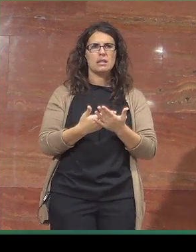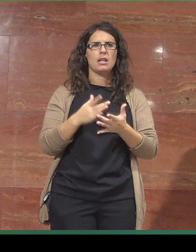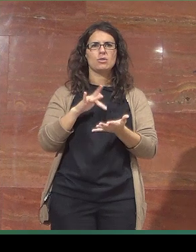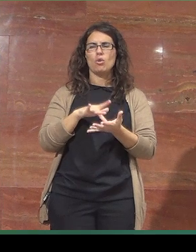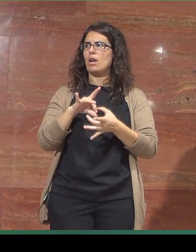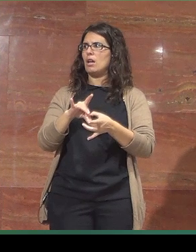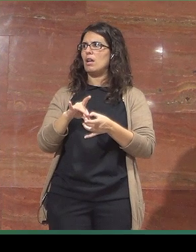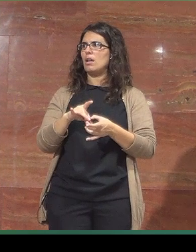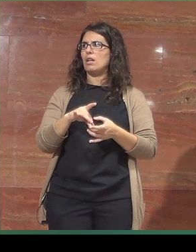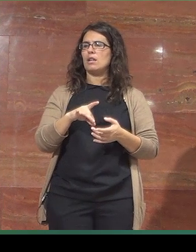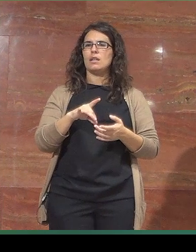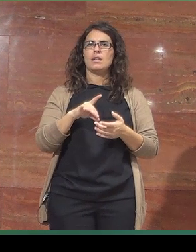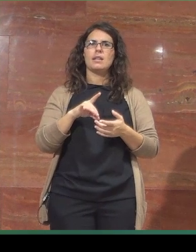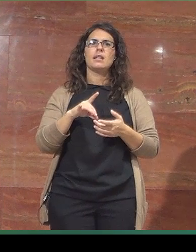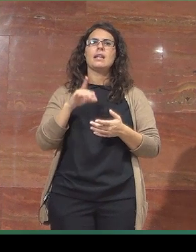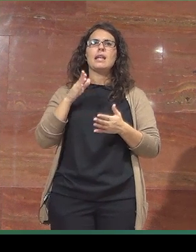system.